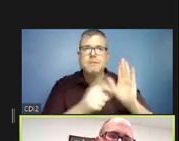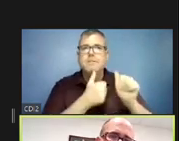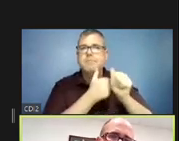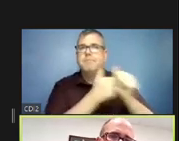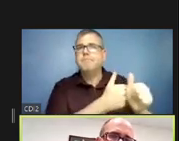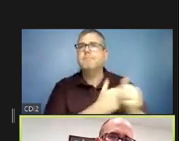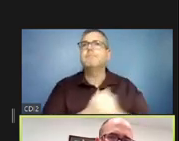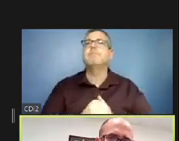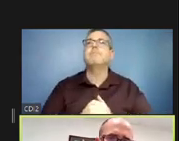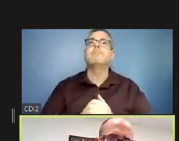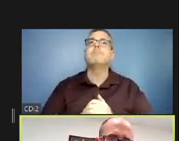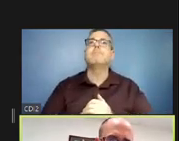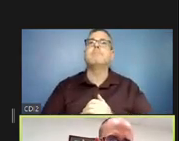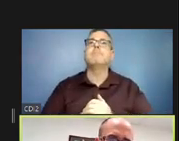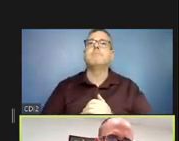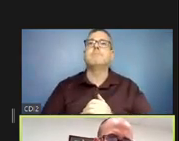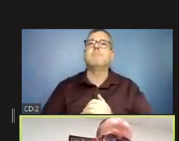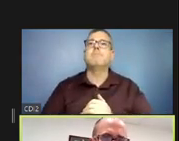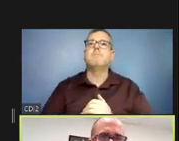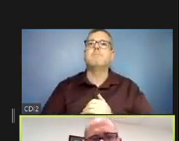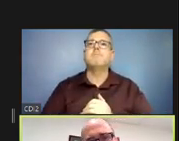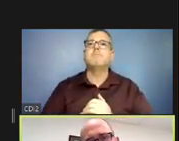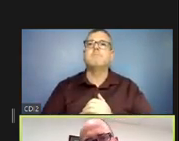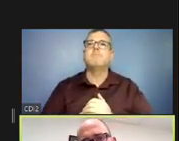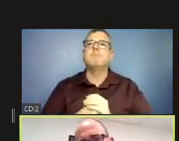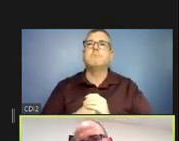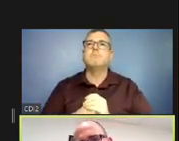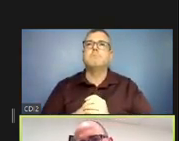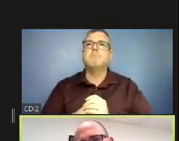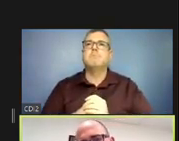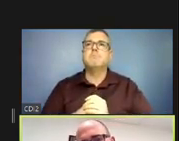to move into different